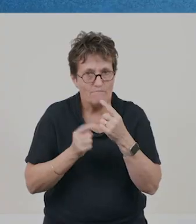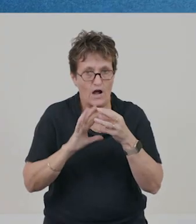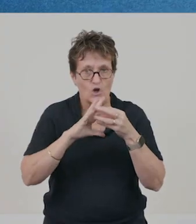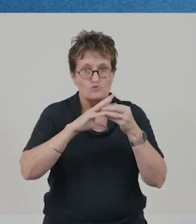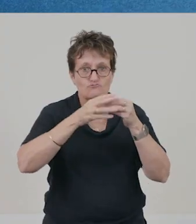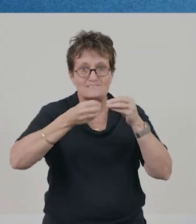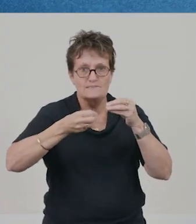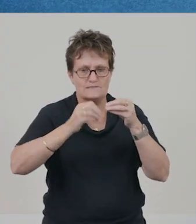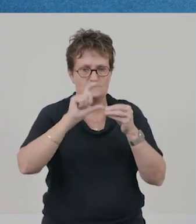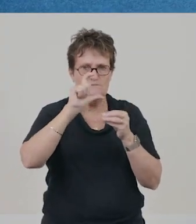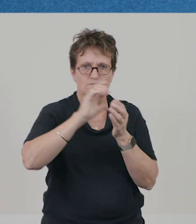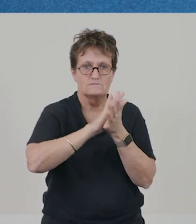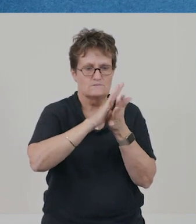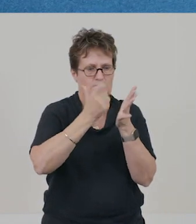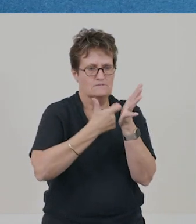chrysalis.